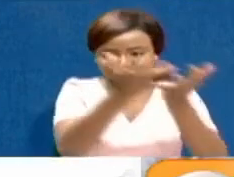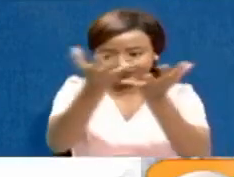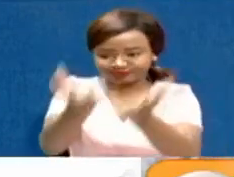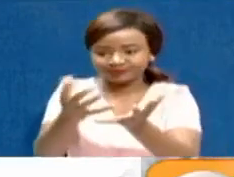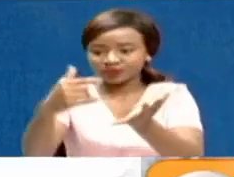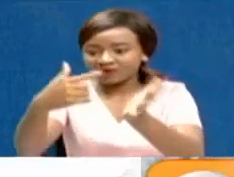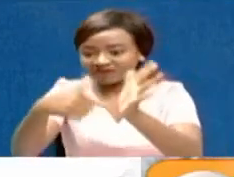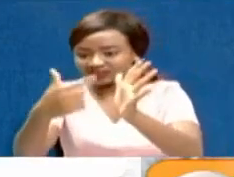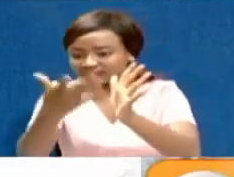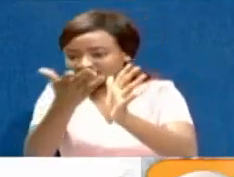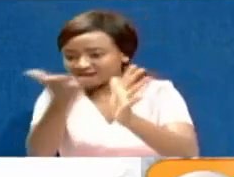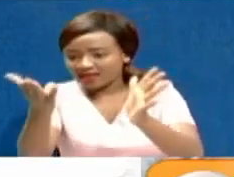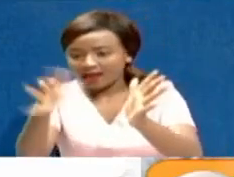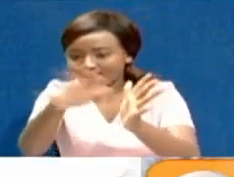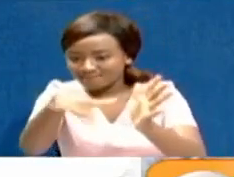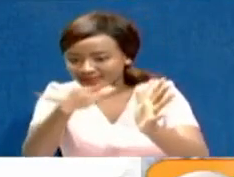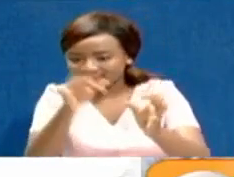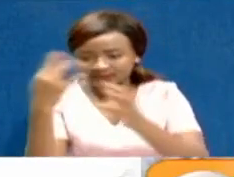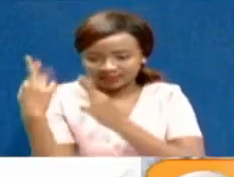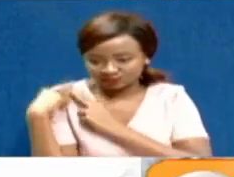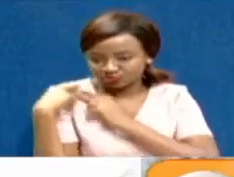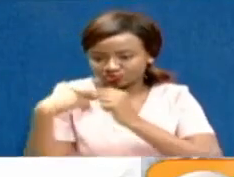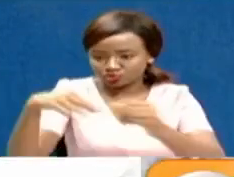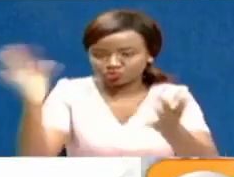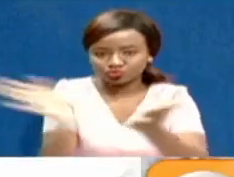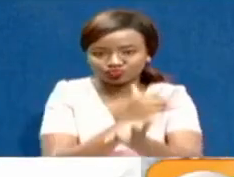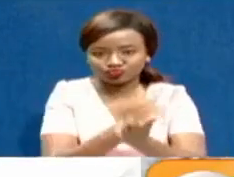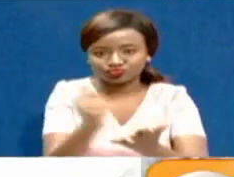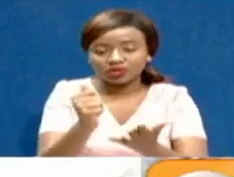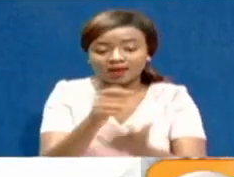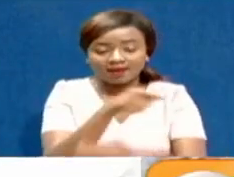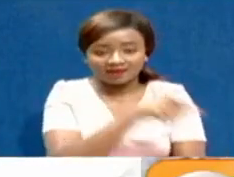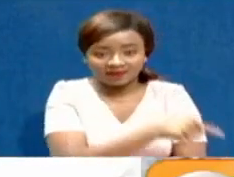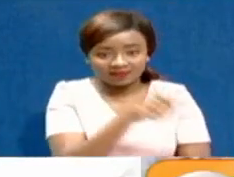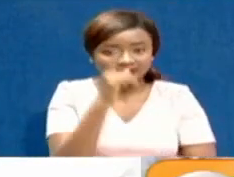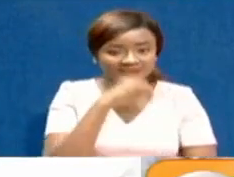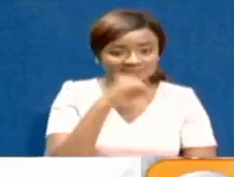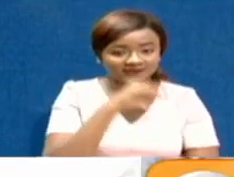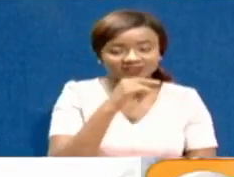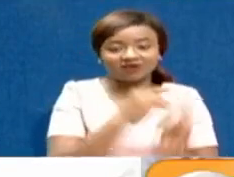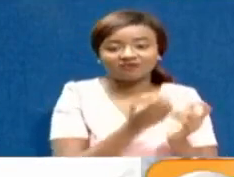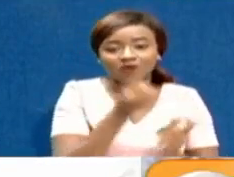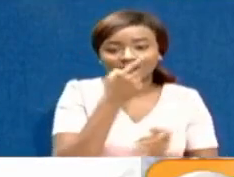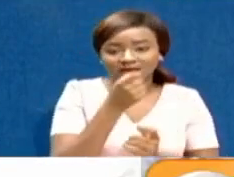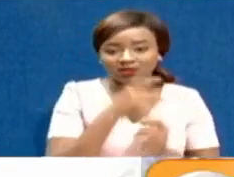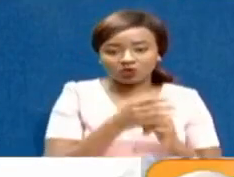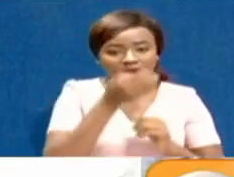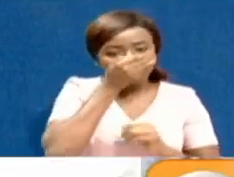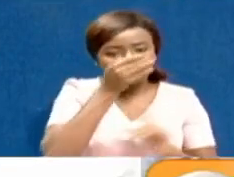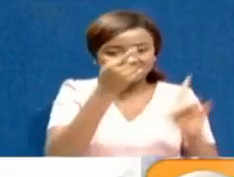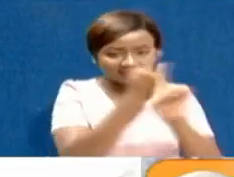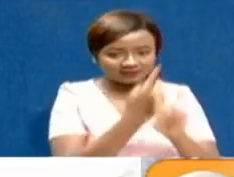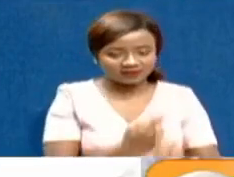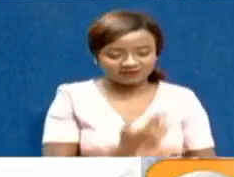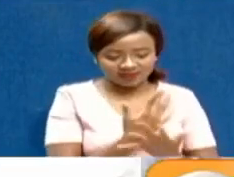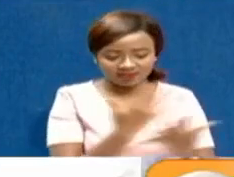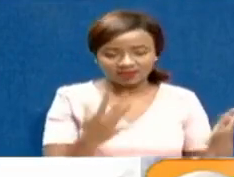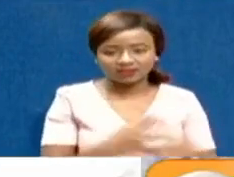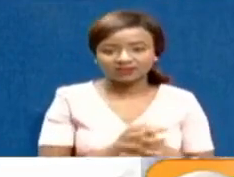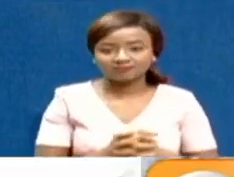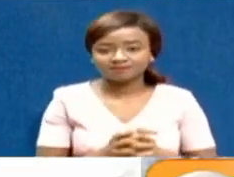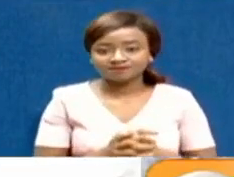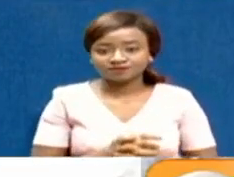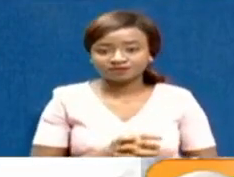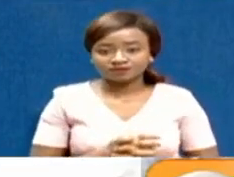disposal. All vehicles and vessels used in ferrying the infectious waste for disposal are to be disinfected. Some of these